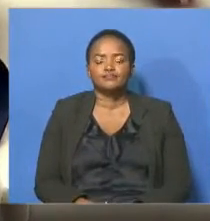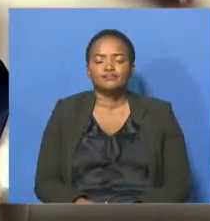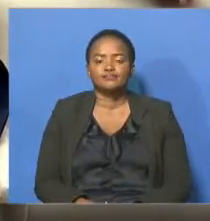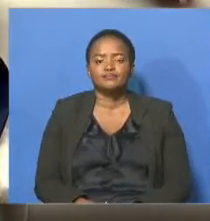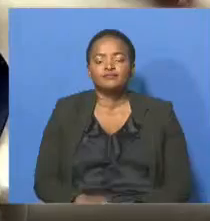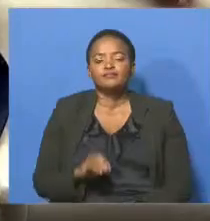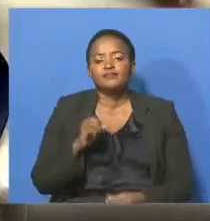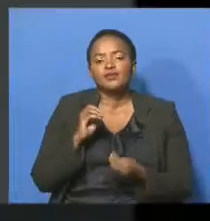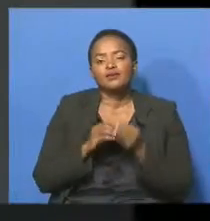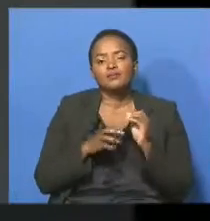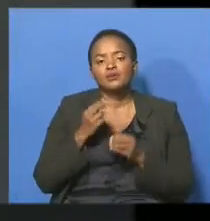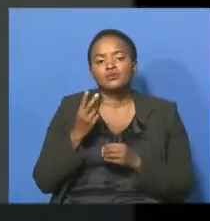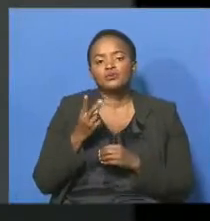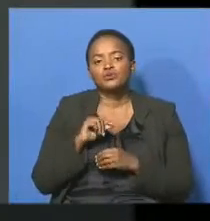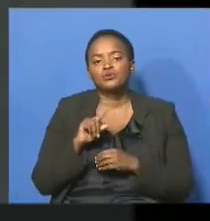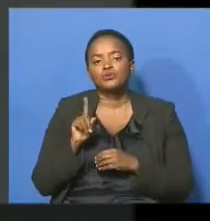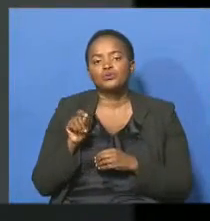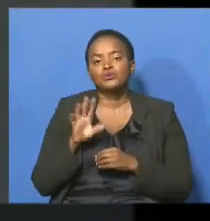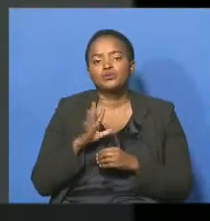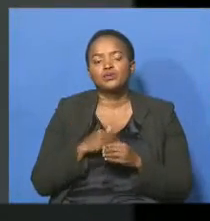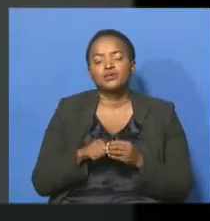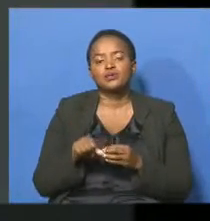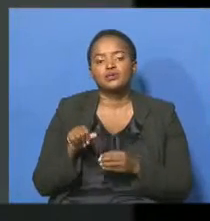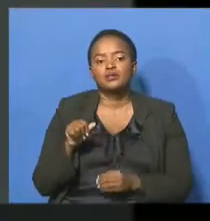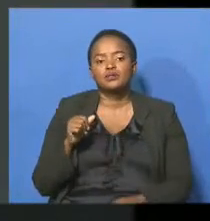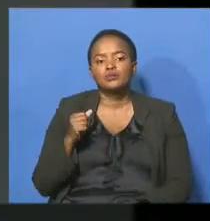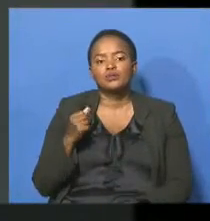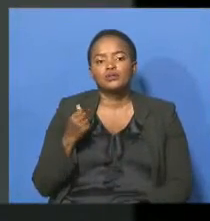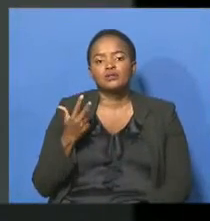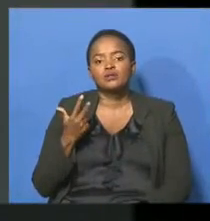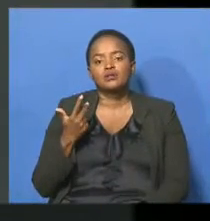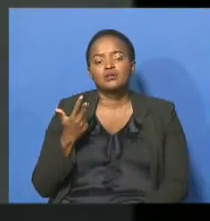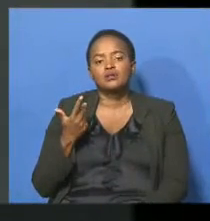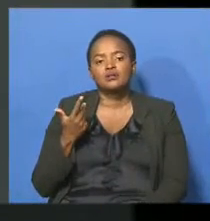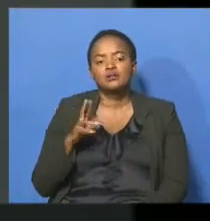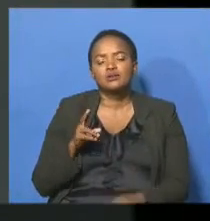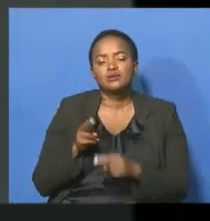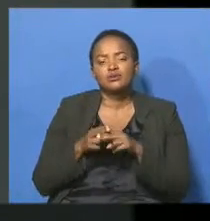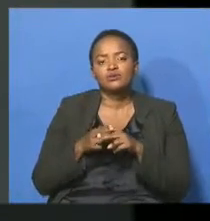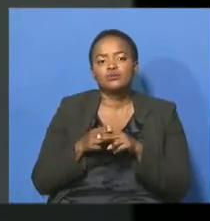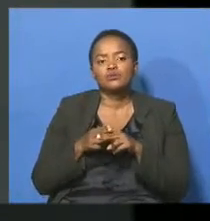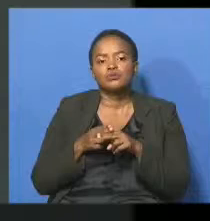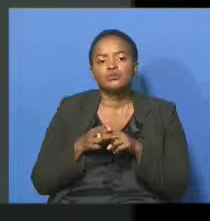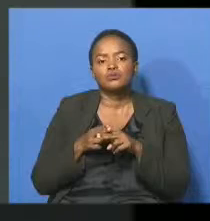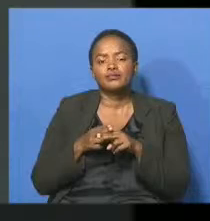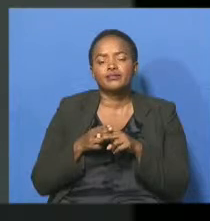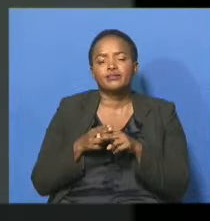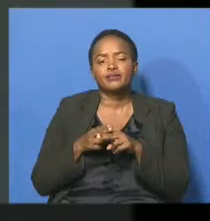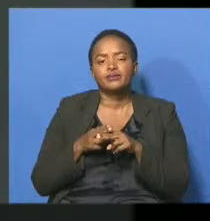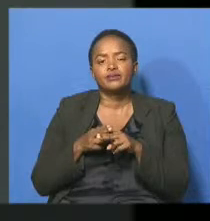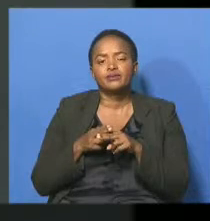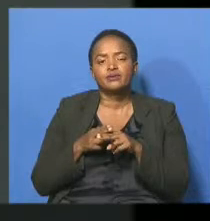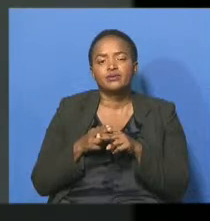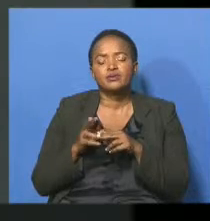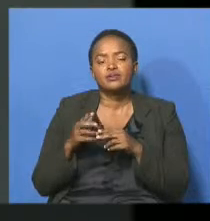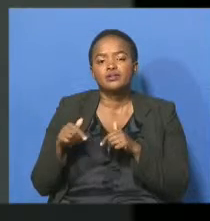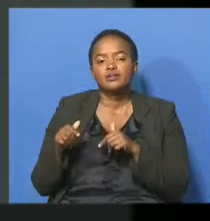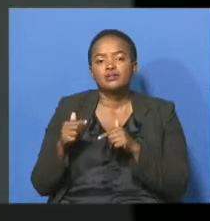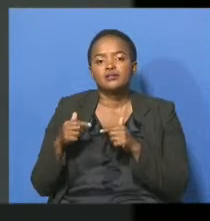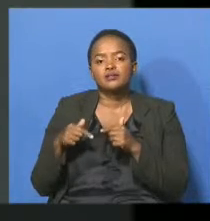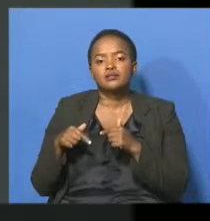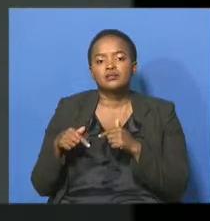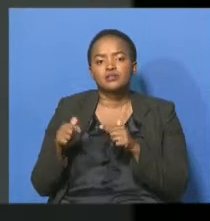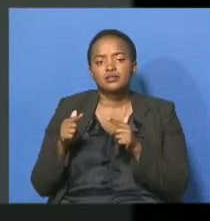wa boraro re be re ka ya ko dijong tsa motshegare ke kopa gore re tseng yana batsadi ba me let us try